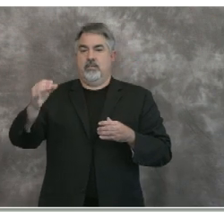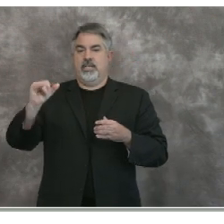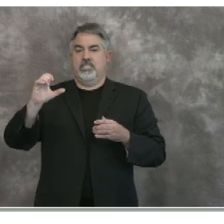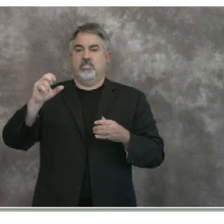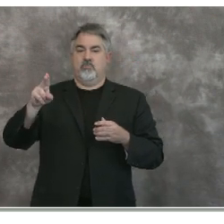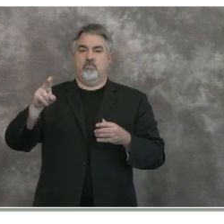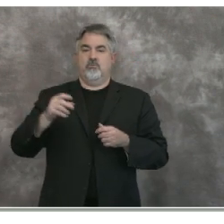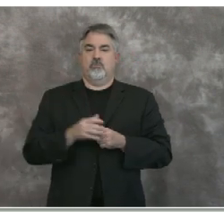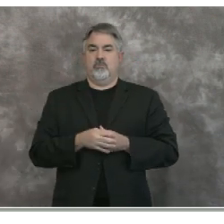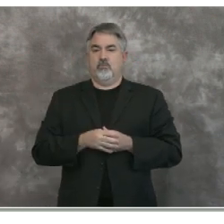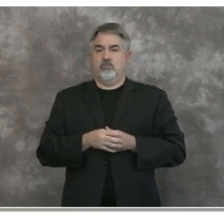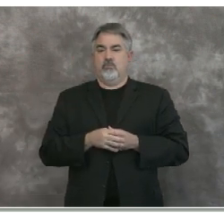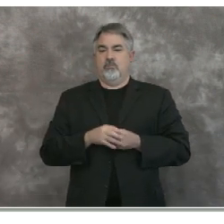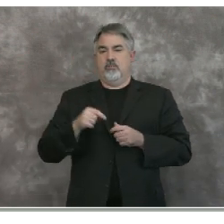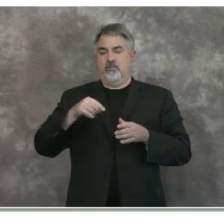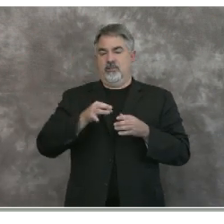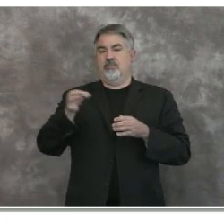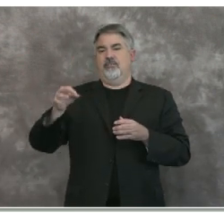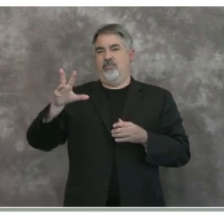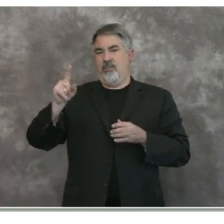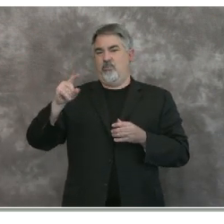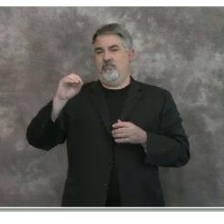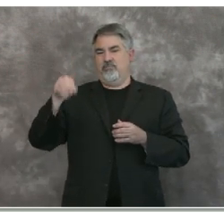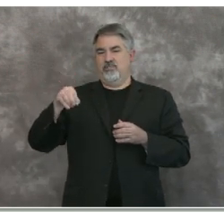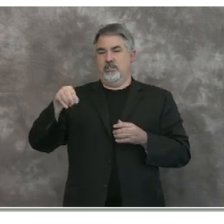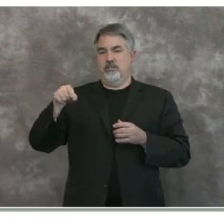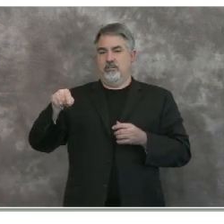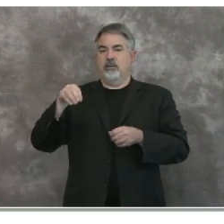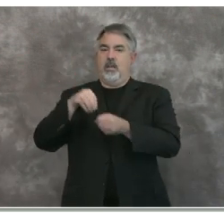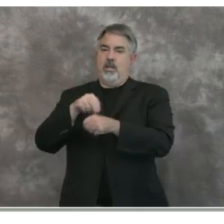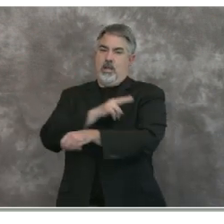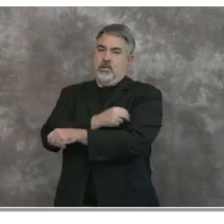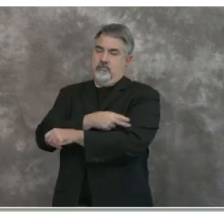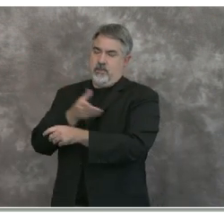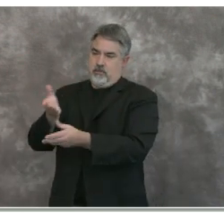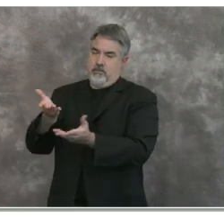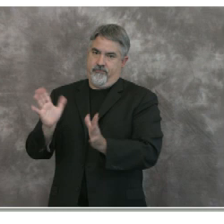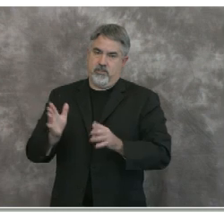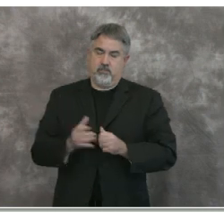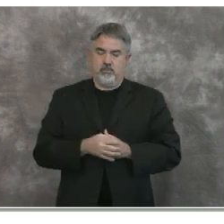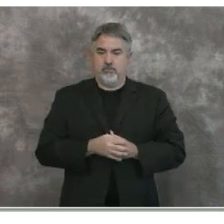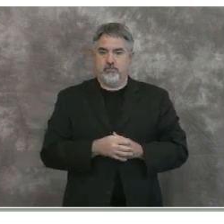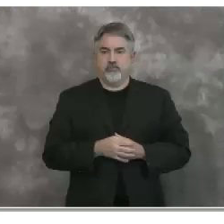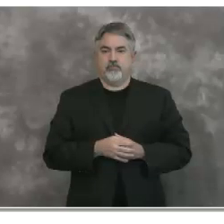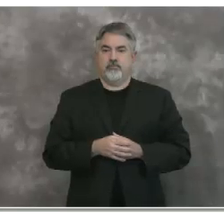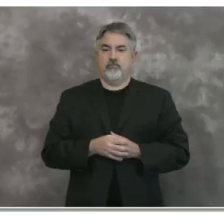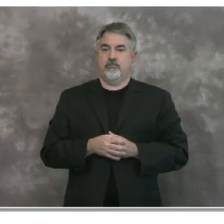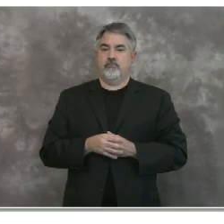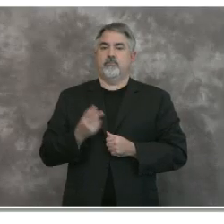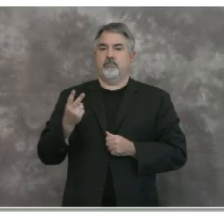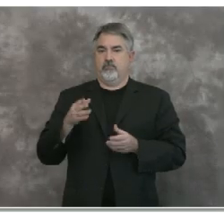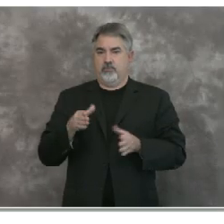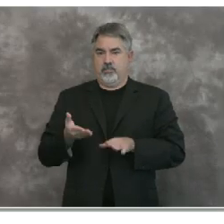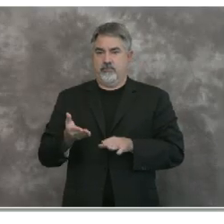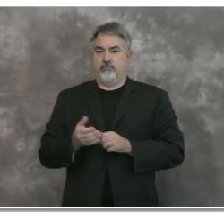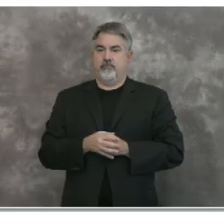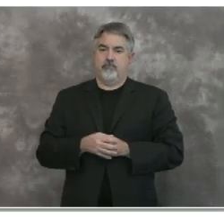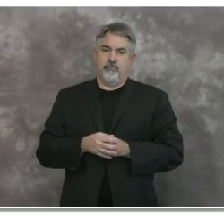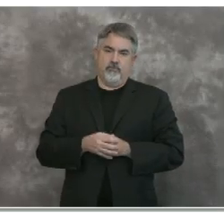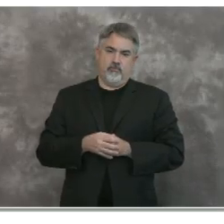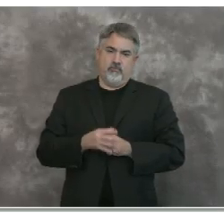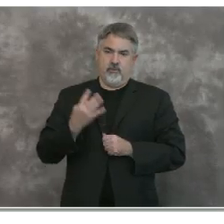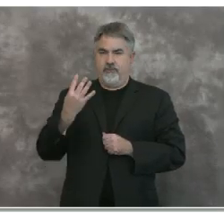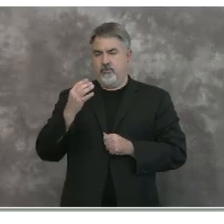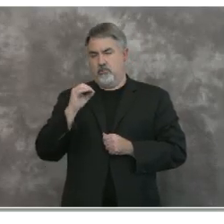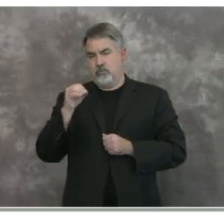number of those hospitalized. Of our 200 deaths, these represent approximately 4% of the